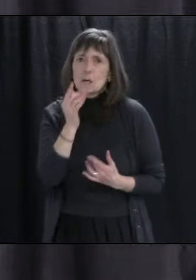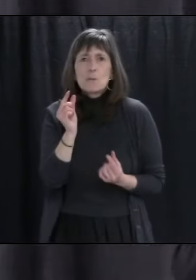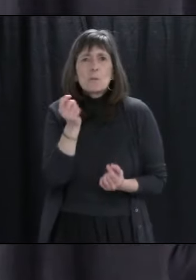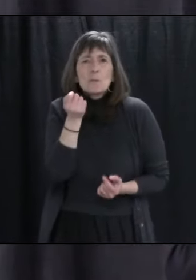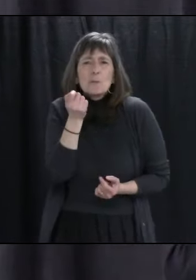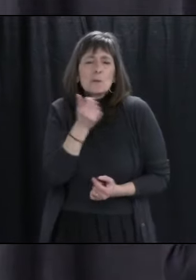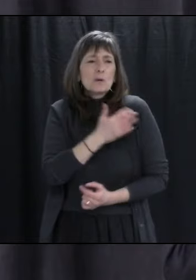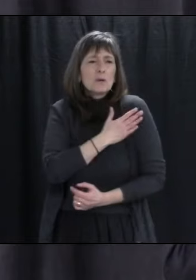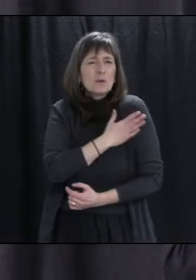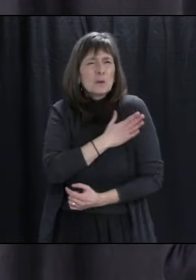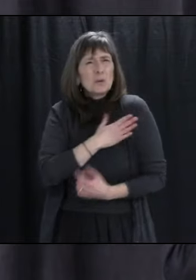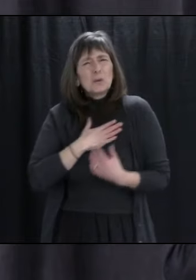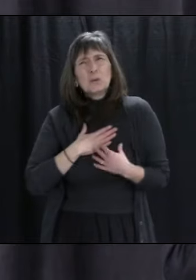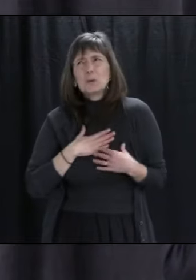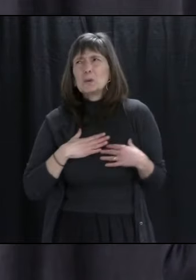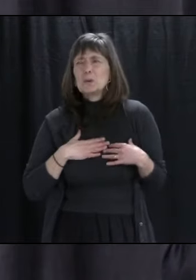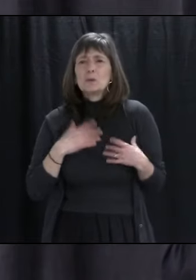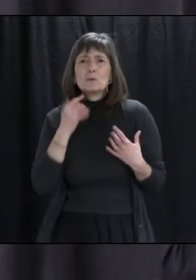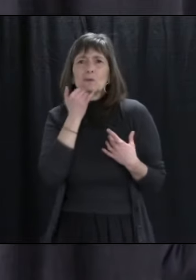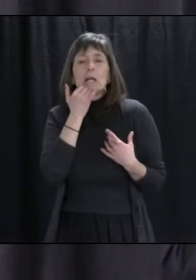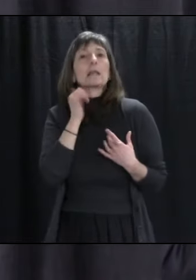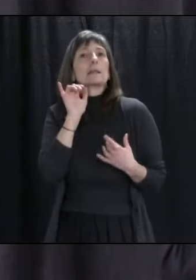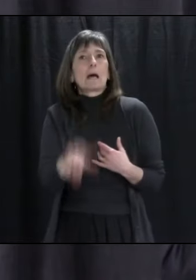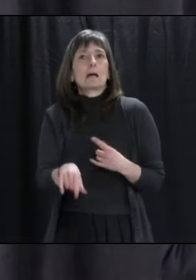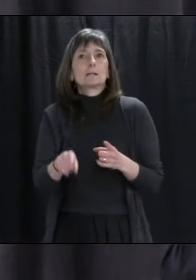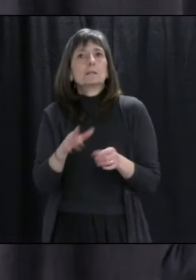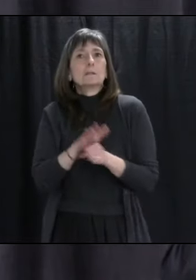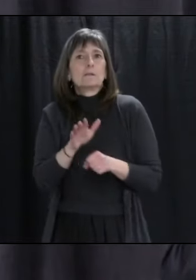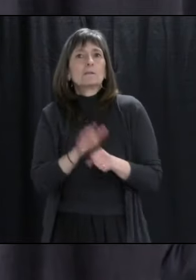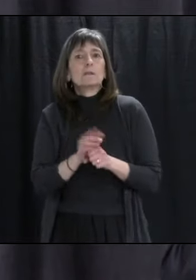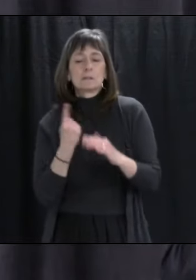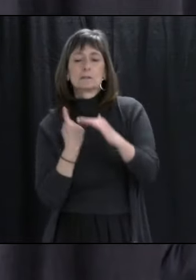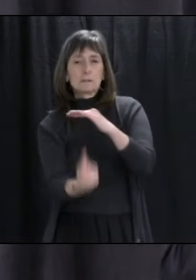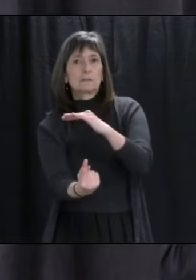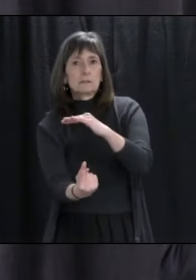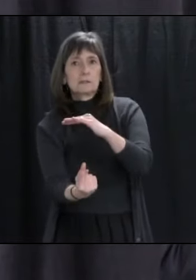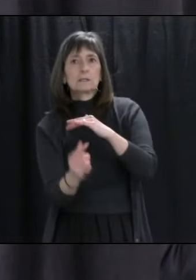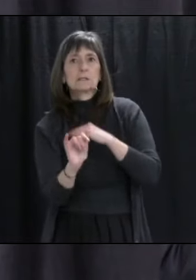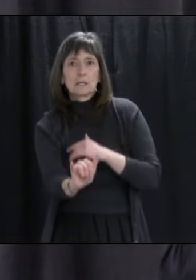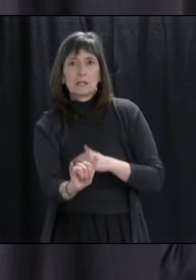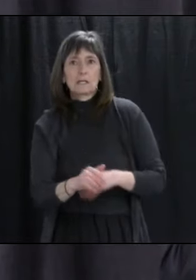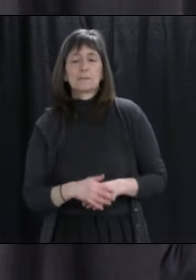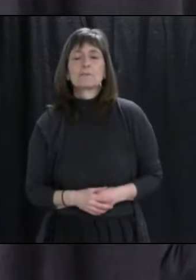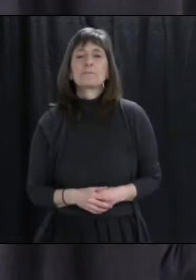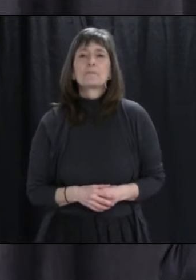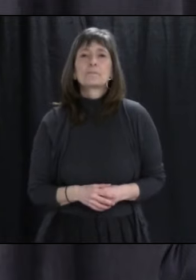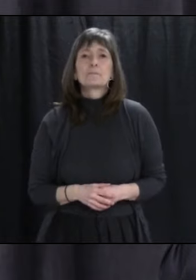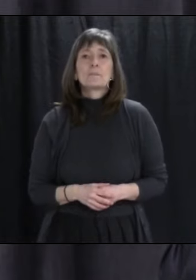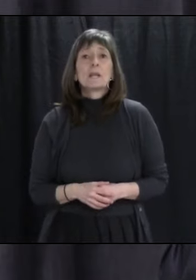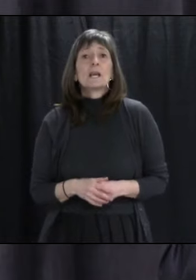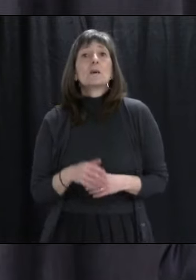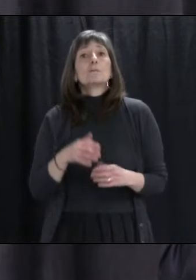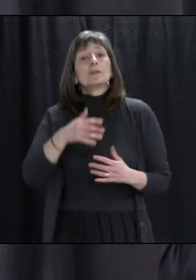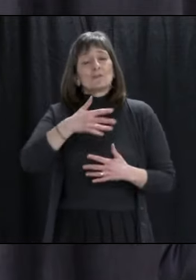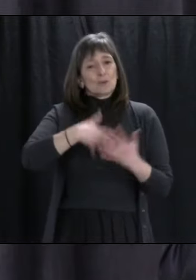stay inside. Social contact can make you feel connected in a very stressful time. Don't be the